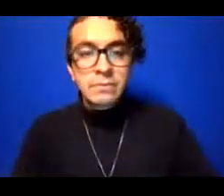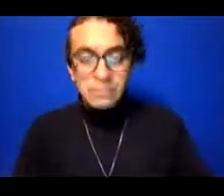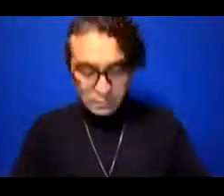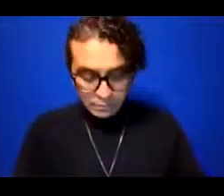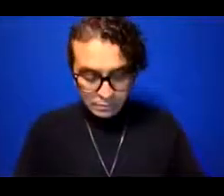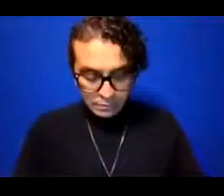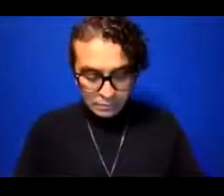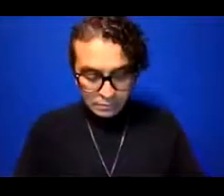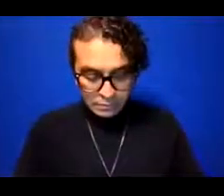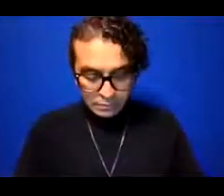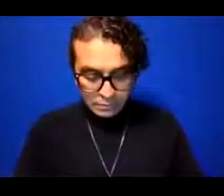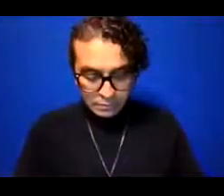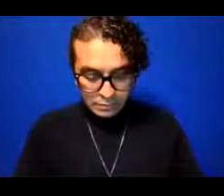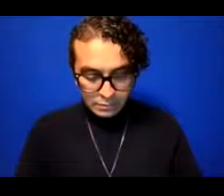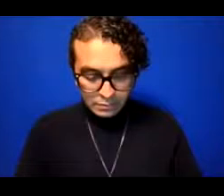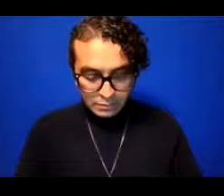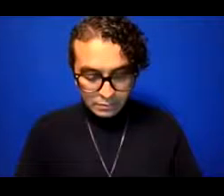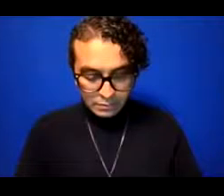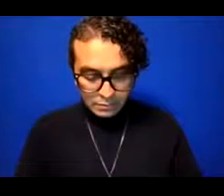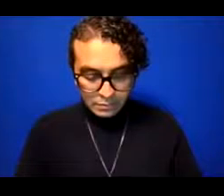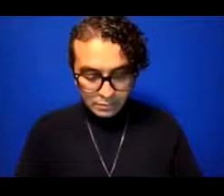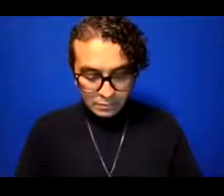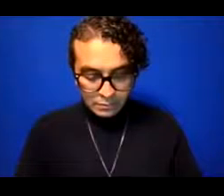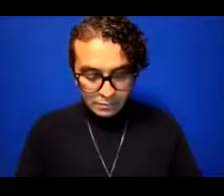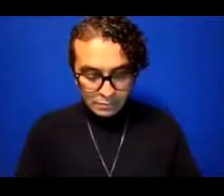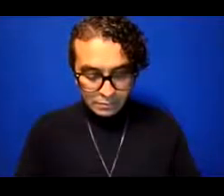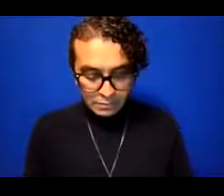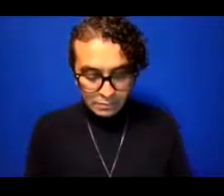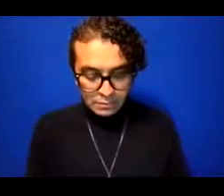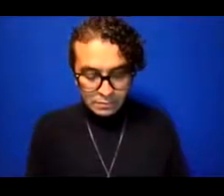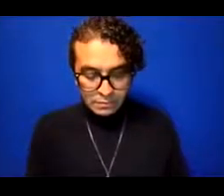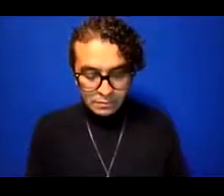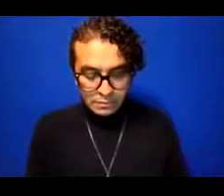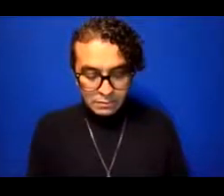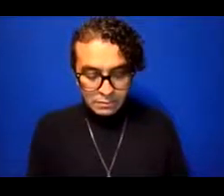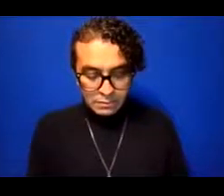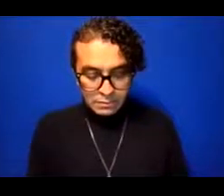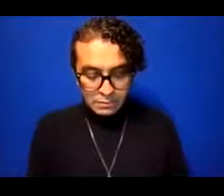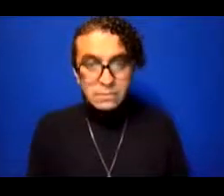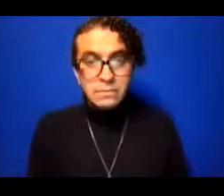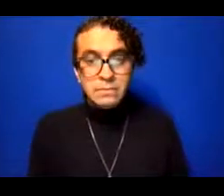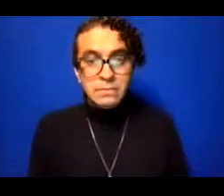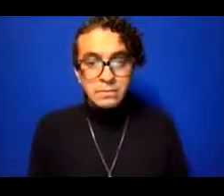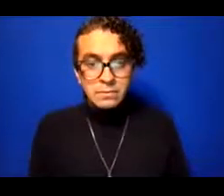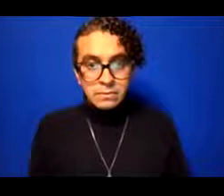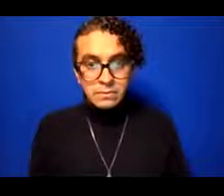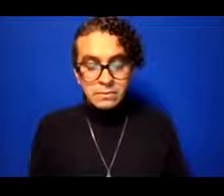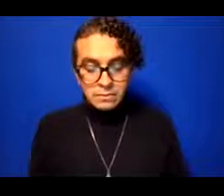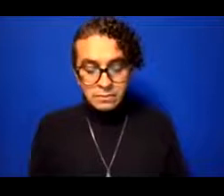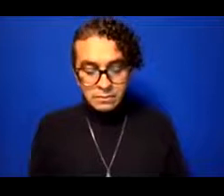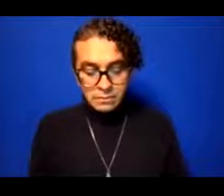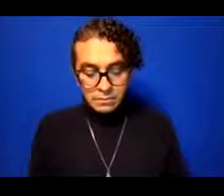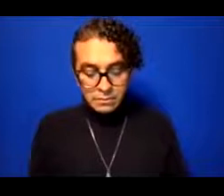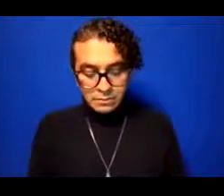personality traits are and how to mesh those with those of their parents, and really give parents some really strong tips on how to engage them in